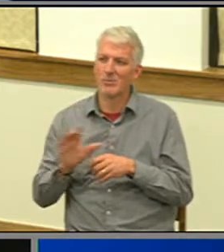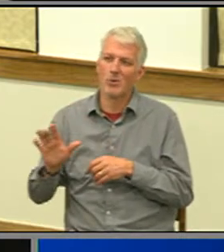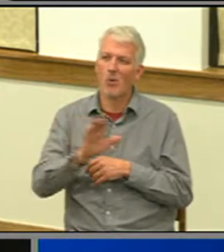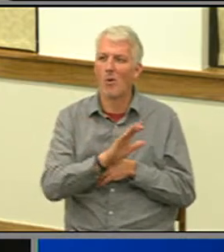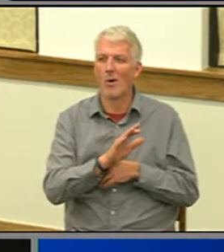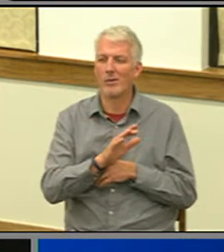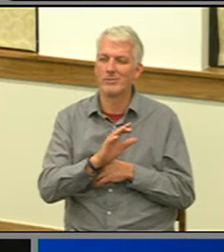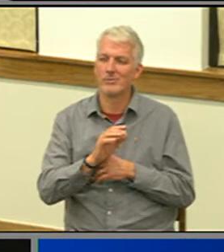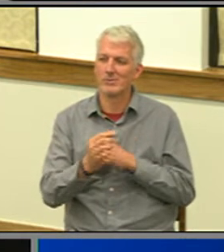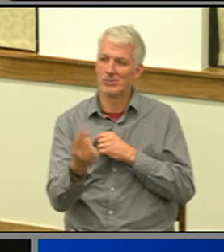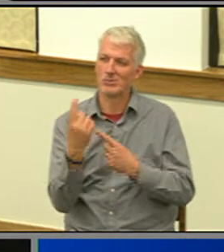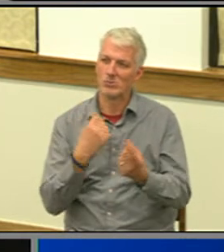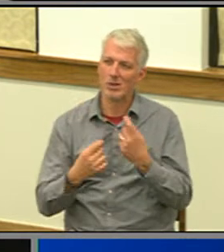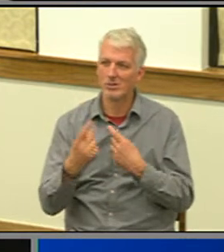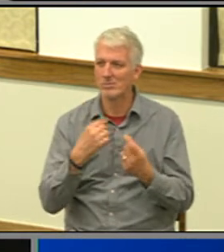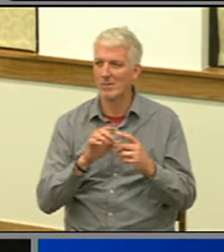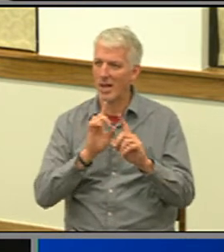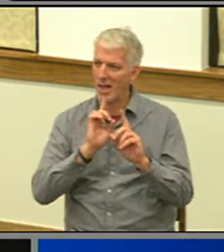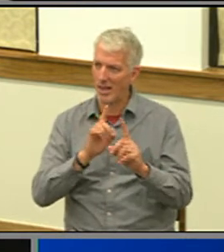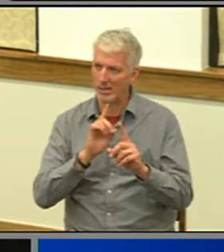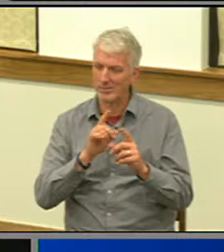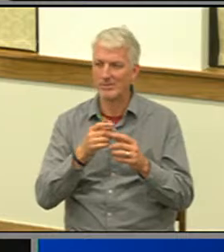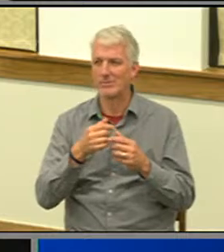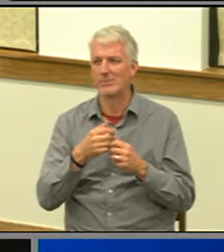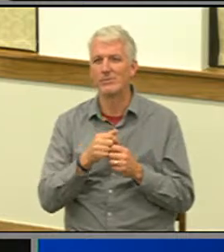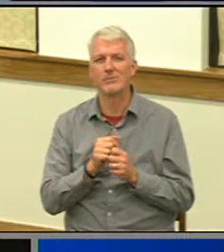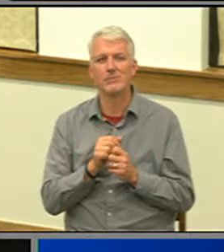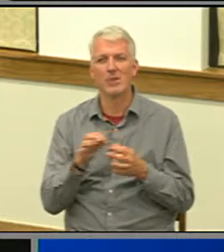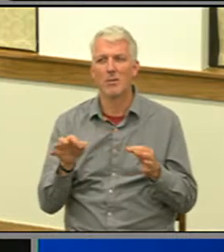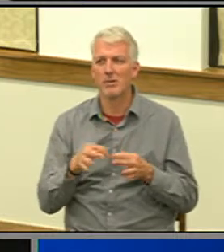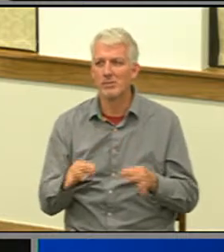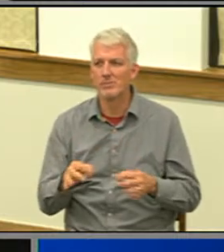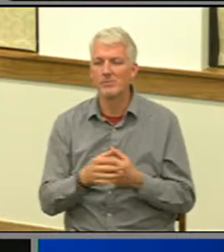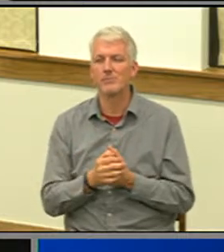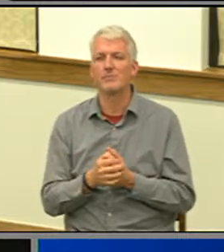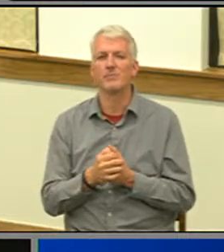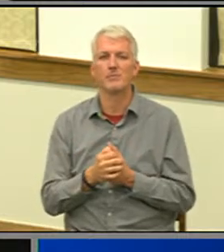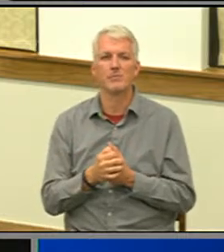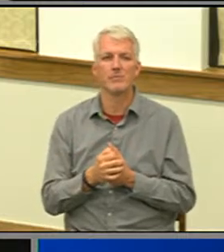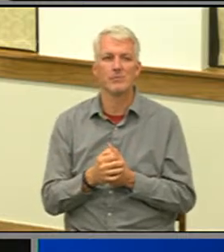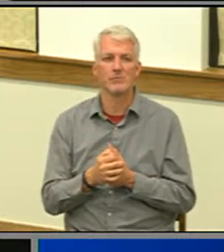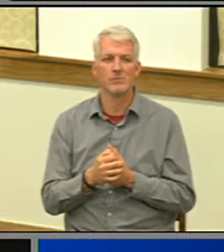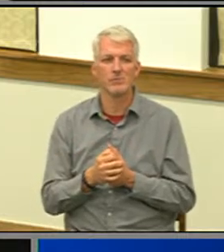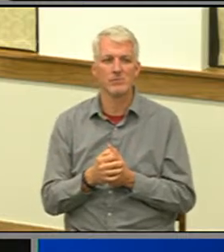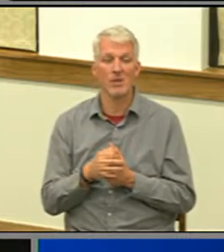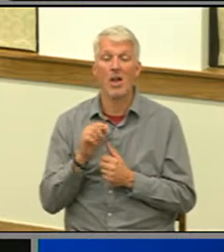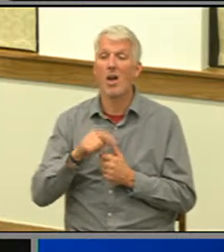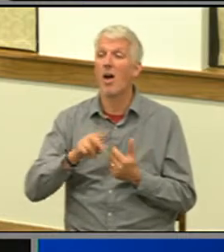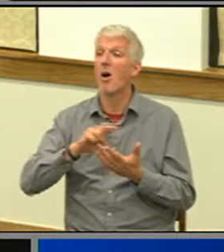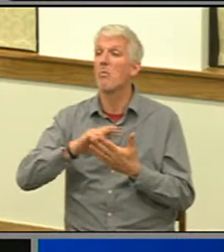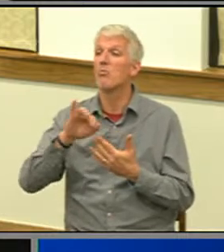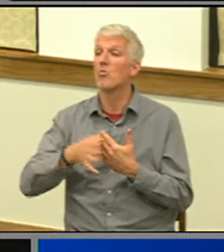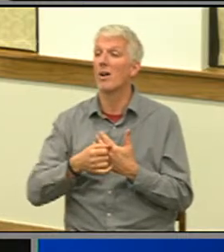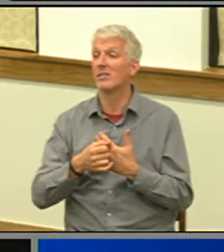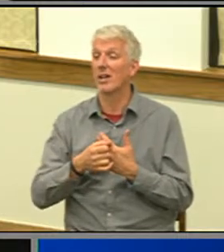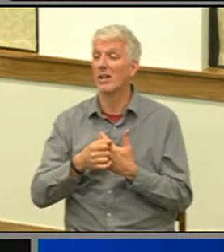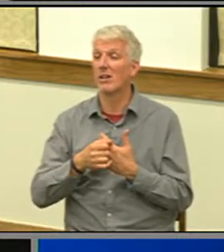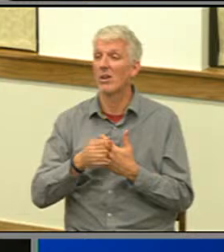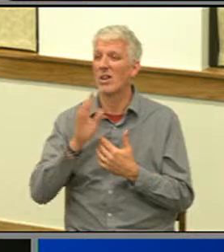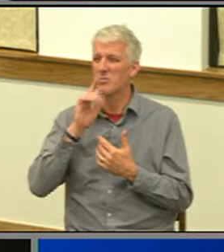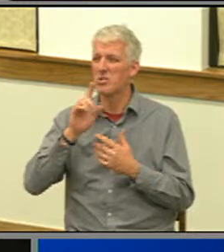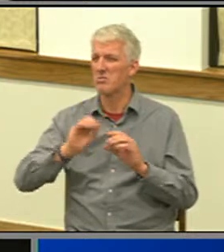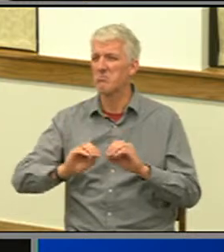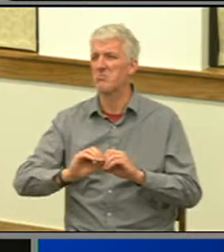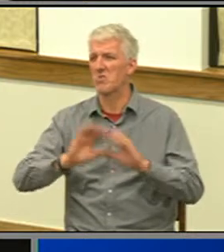you. All right, so the project purpose is pretty straightforward for a